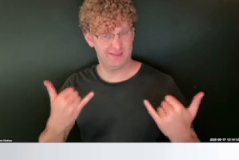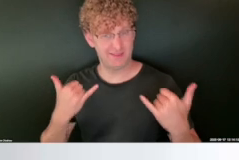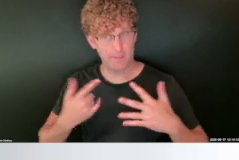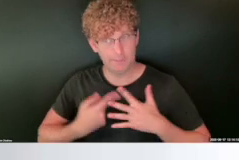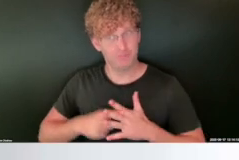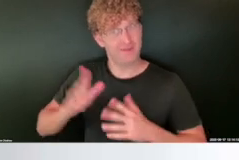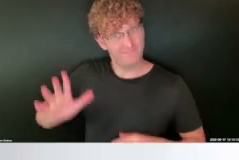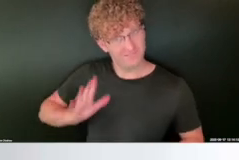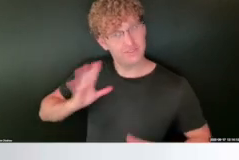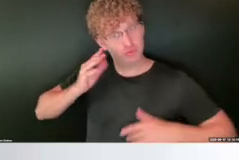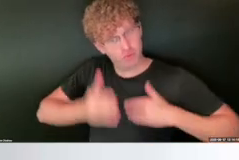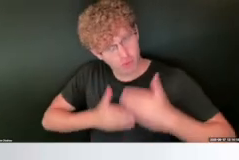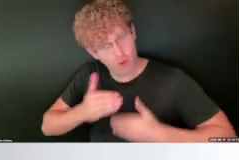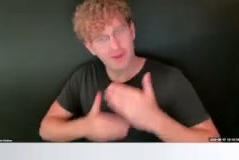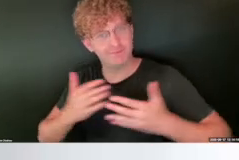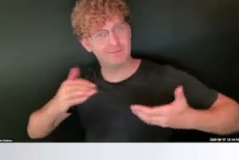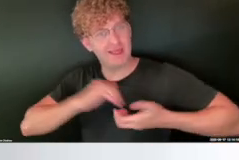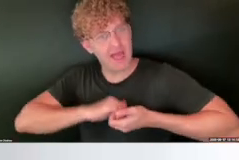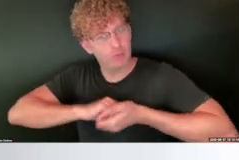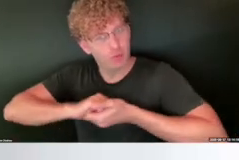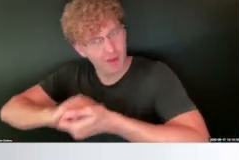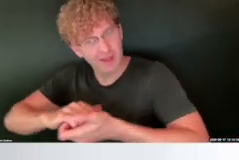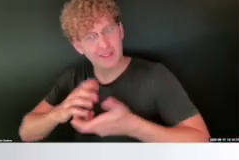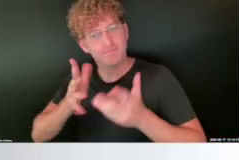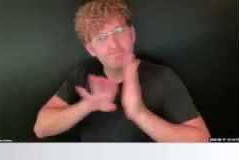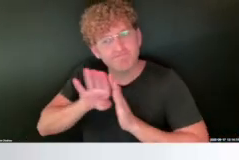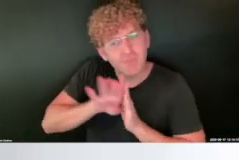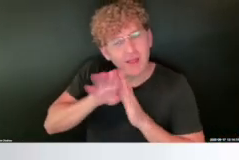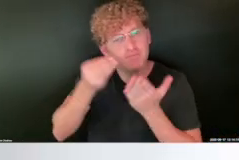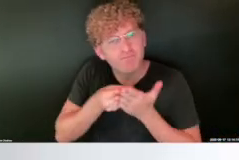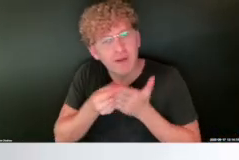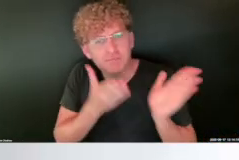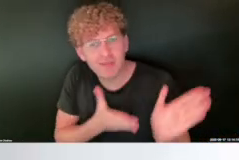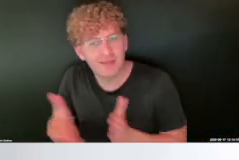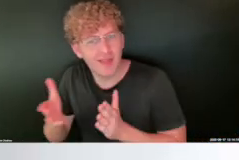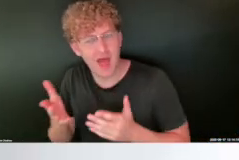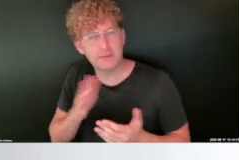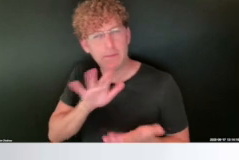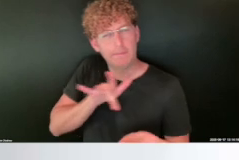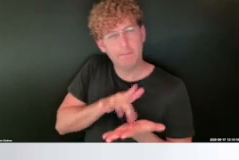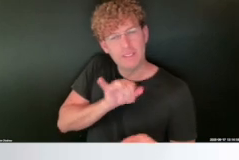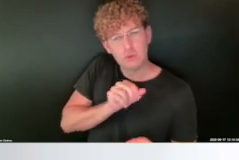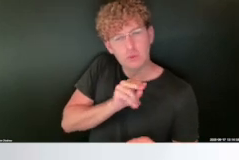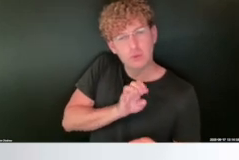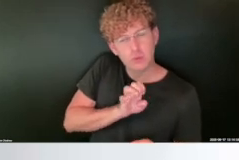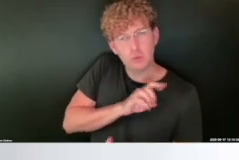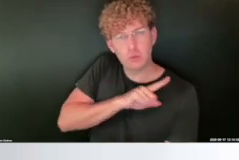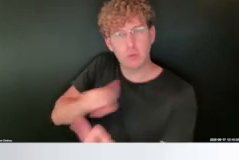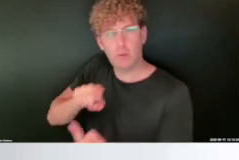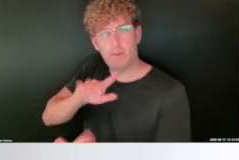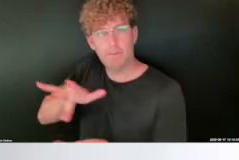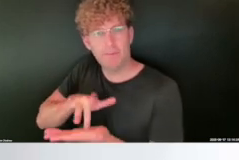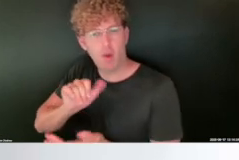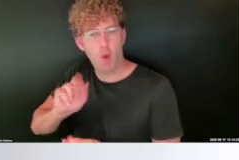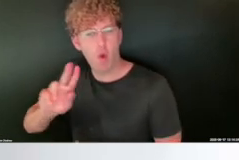plan, with mid-June to mid-August being our main time to do that, as well as the formal